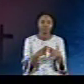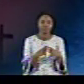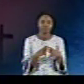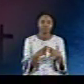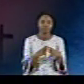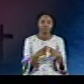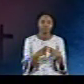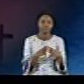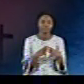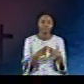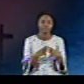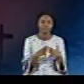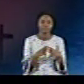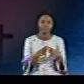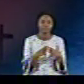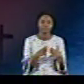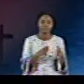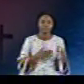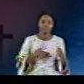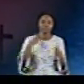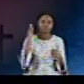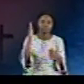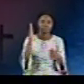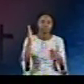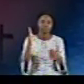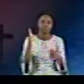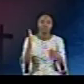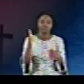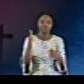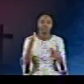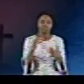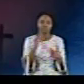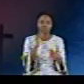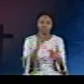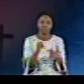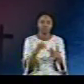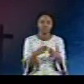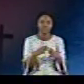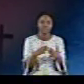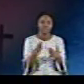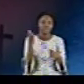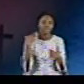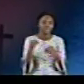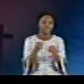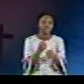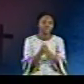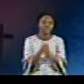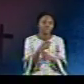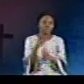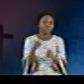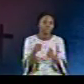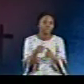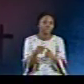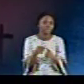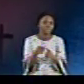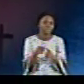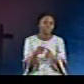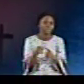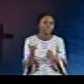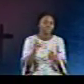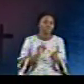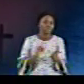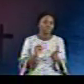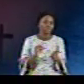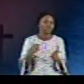Nigeria. My testimony goes like this. Last year, when the demolish where we are selling in Swale Market,